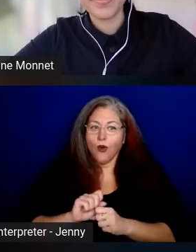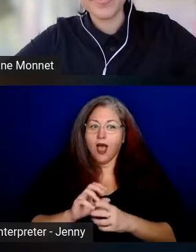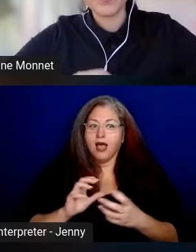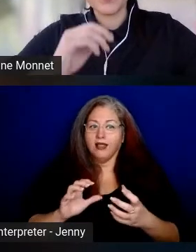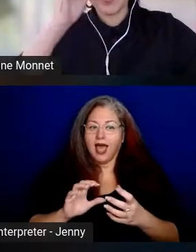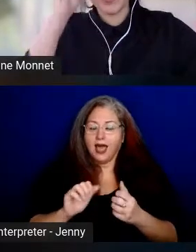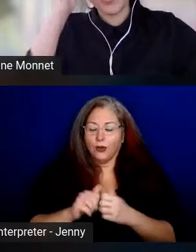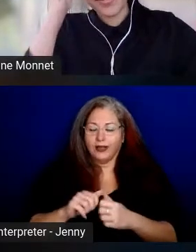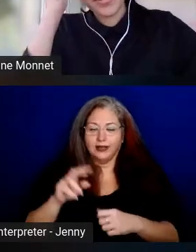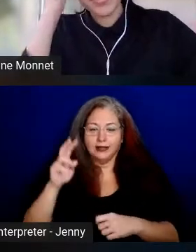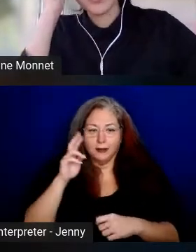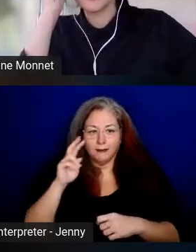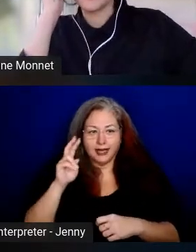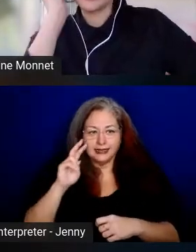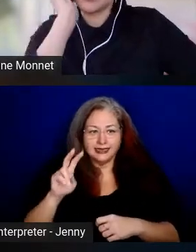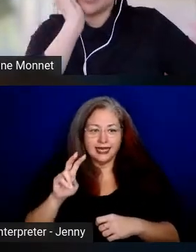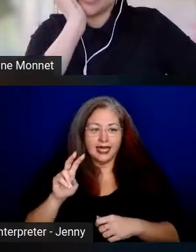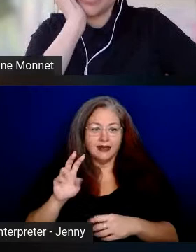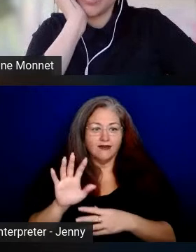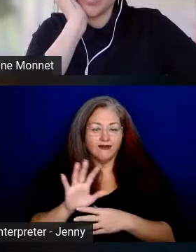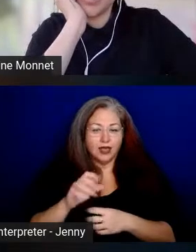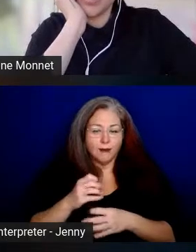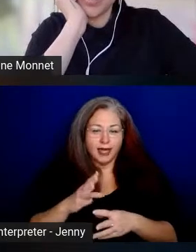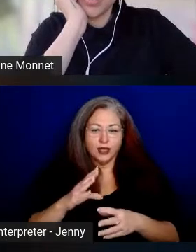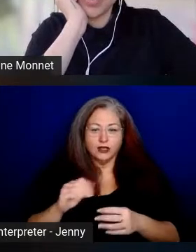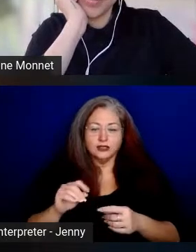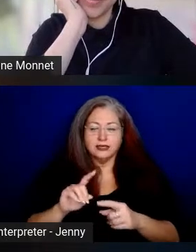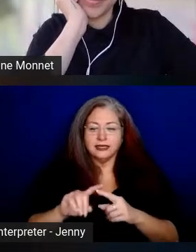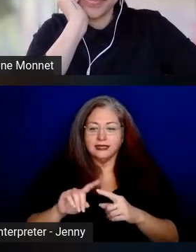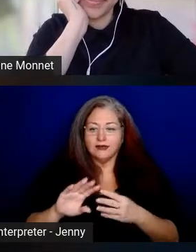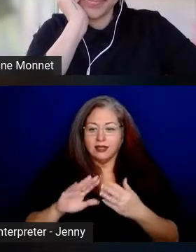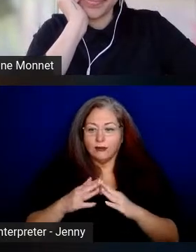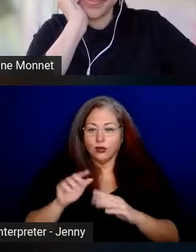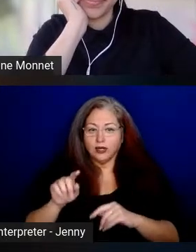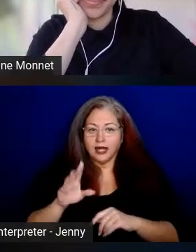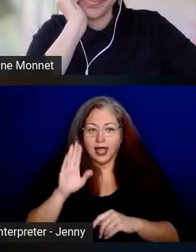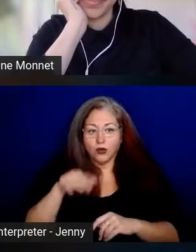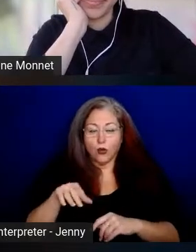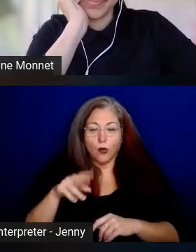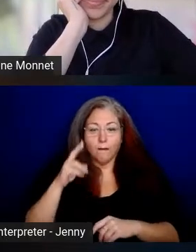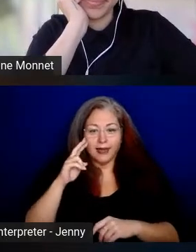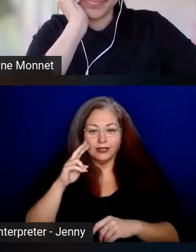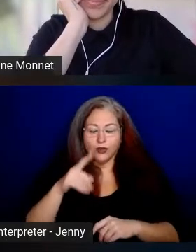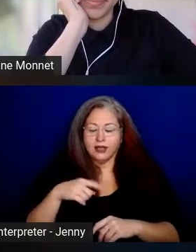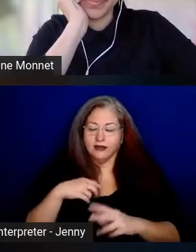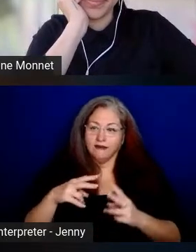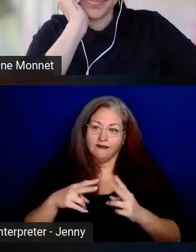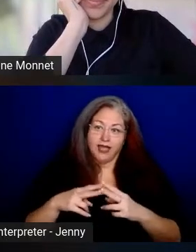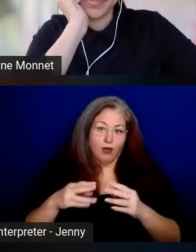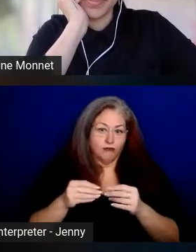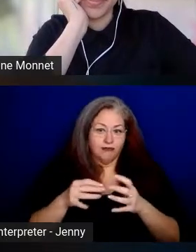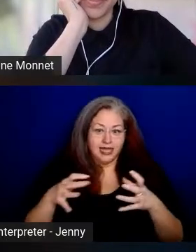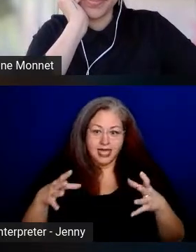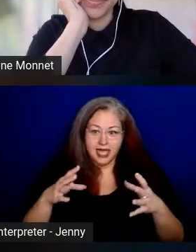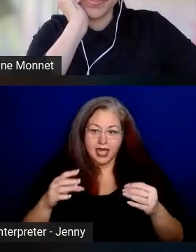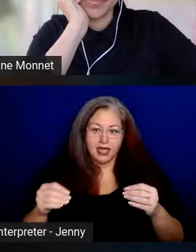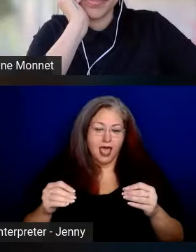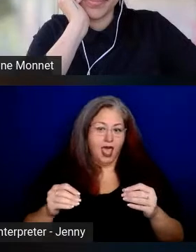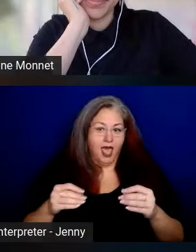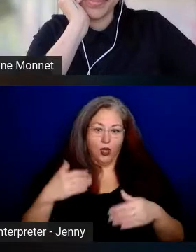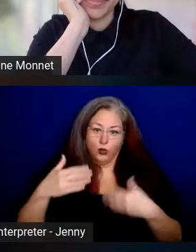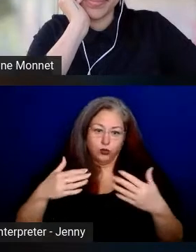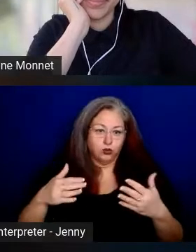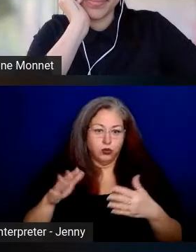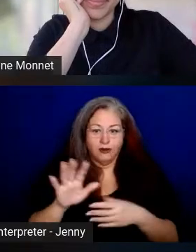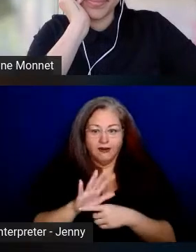I work a lot with Mexican filmmakers, indigenous filmmakers and communities, and I know that Mexico has this like vibrant and thriving film industry,